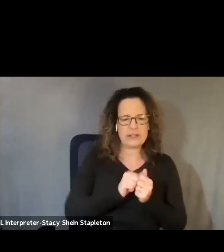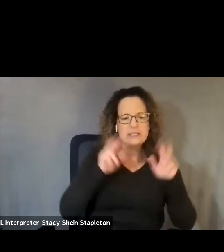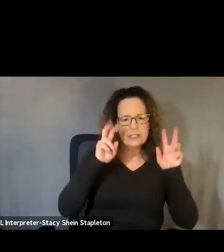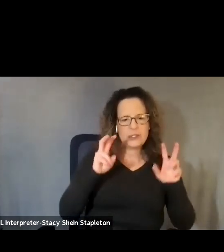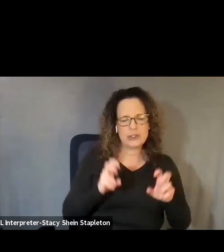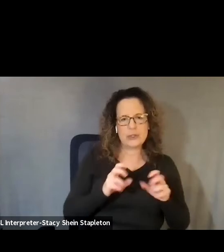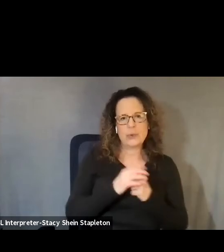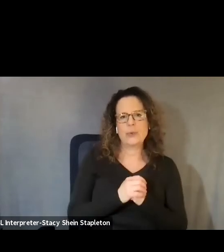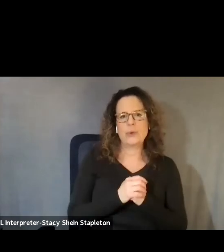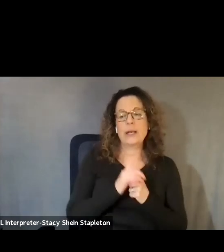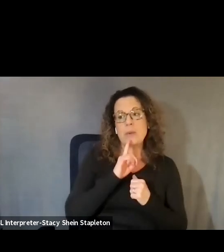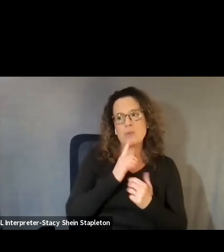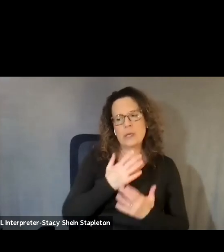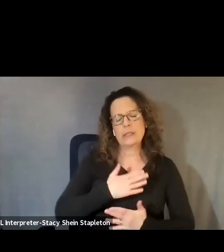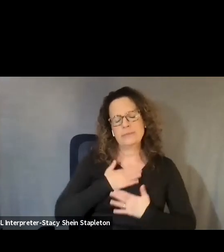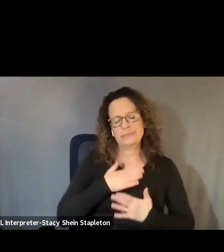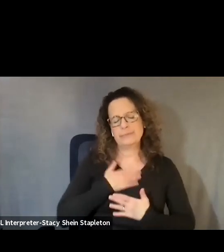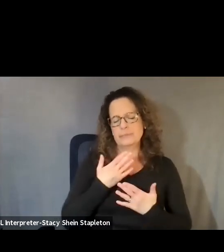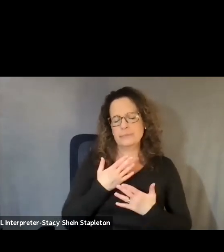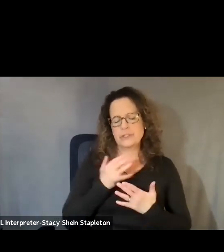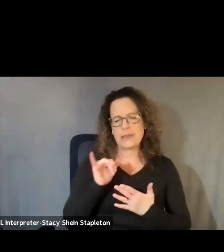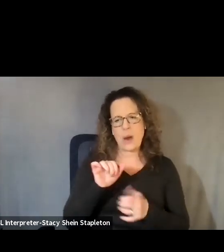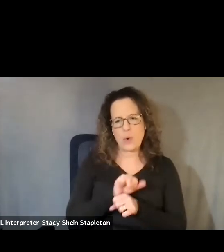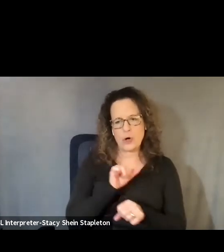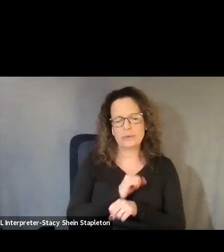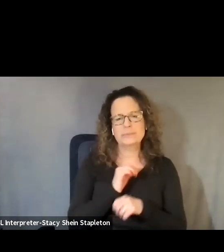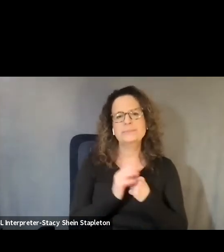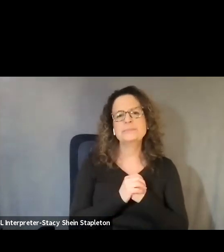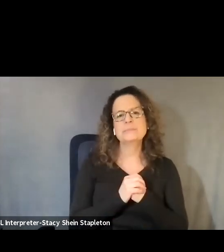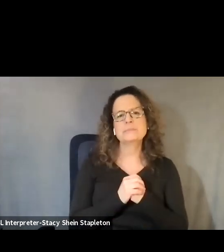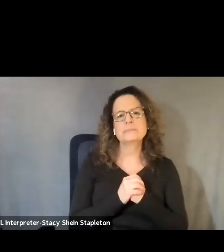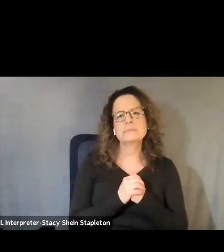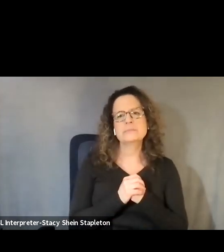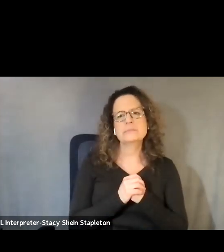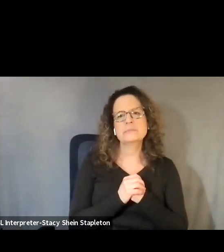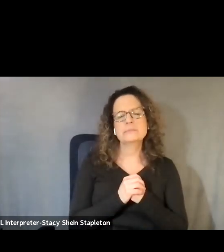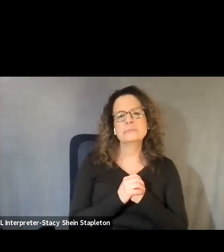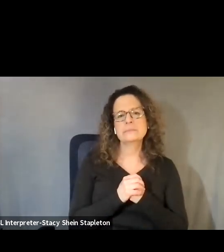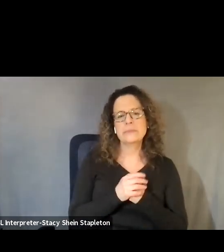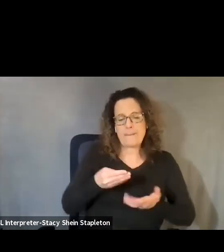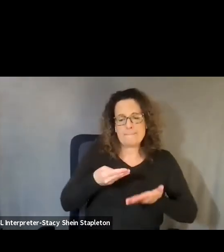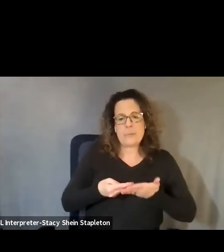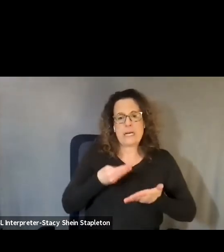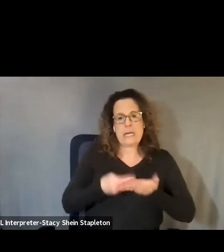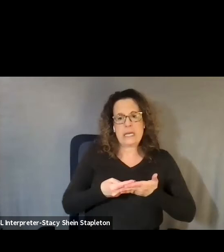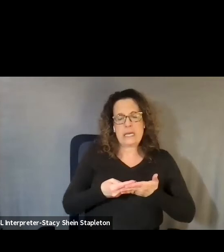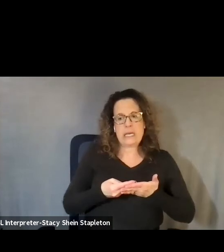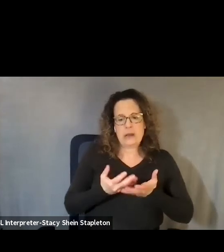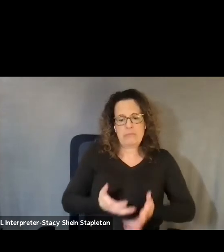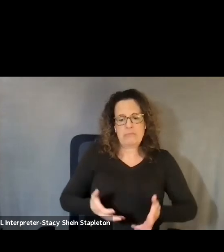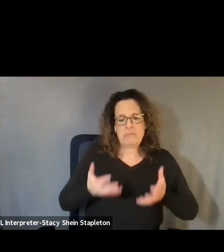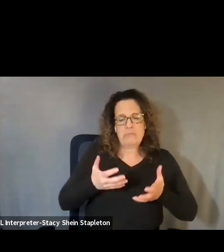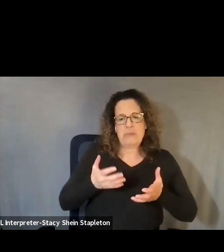that, I'm thanking you. That money, that pot,